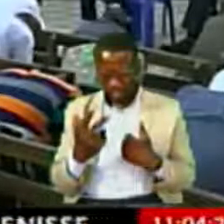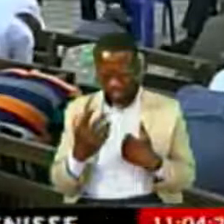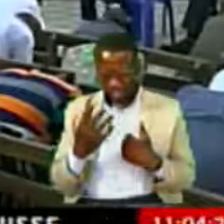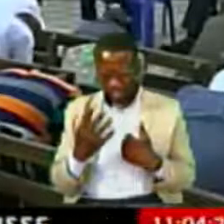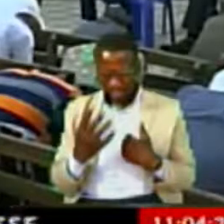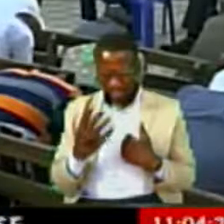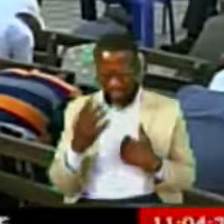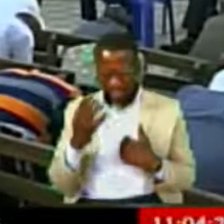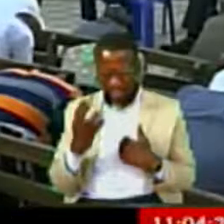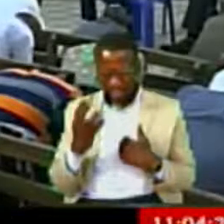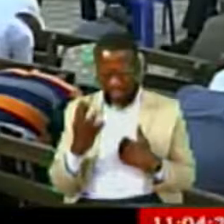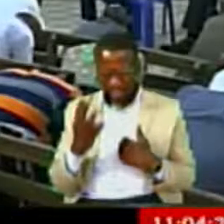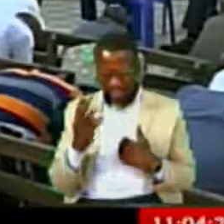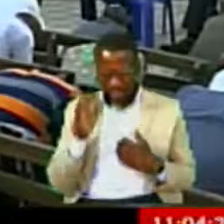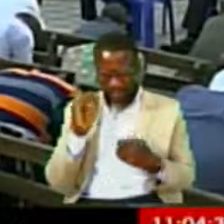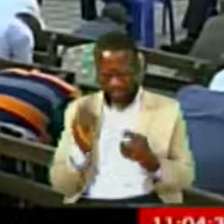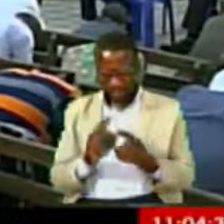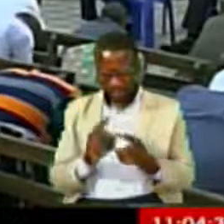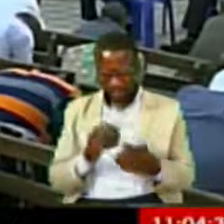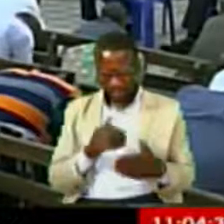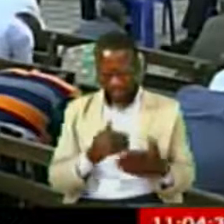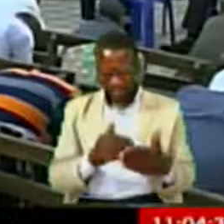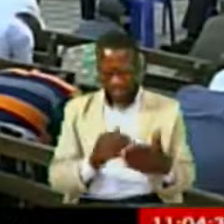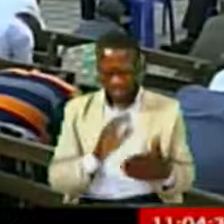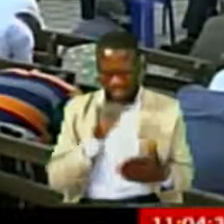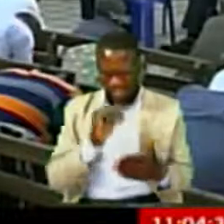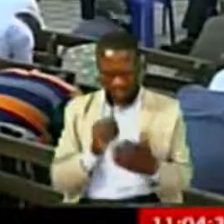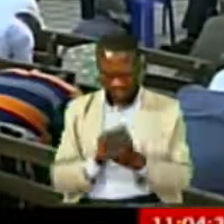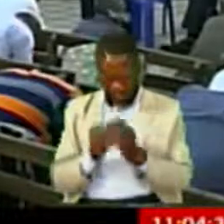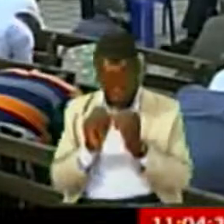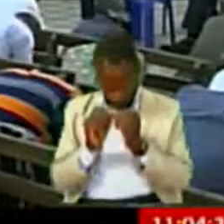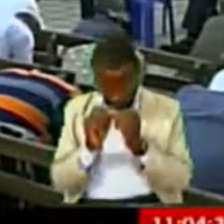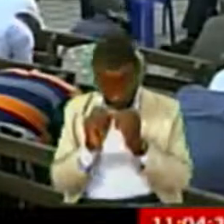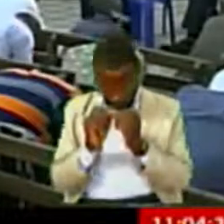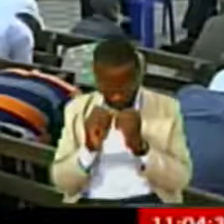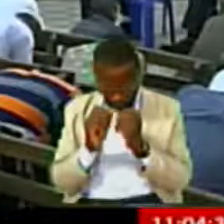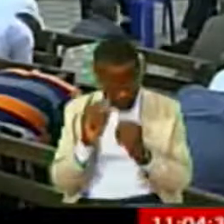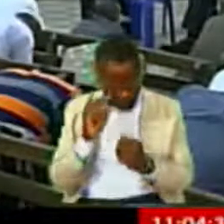Oh my God, bless you, my sister. Don't surround what is passing.